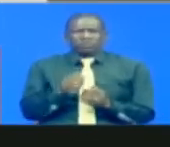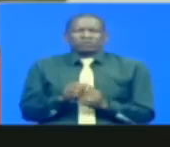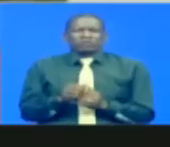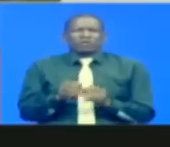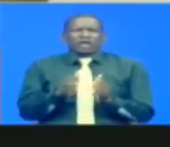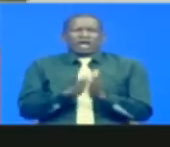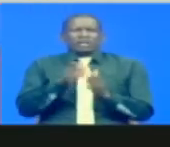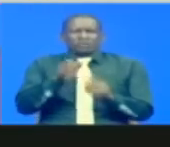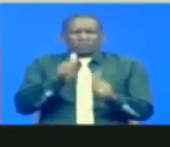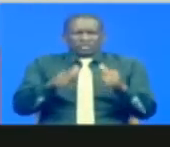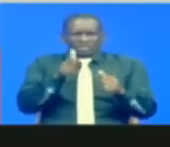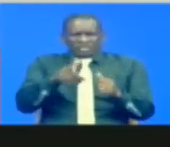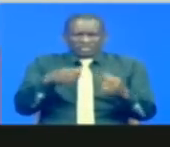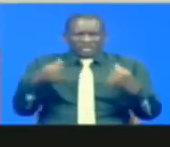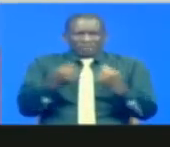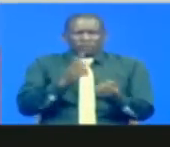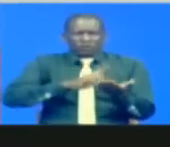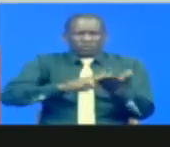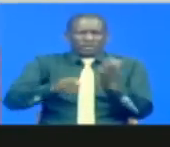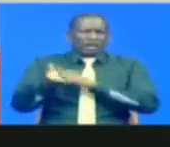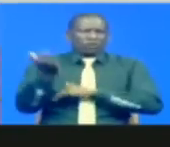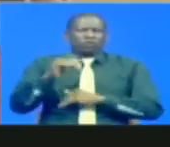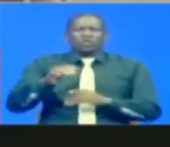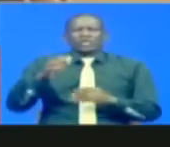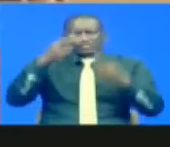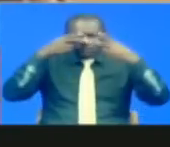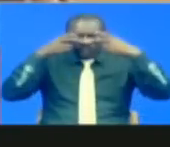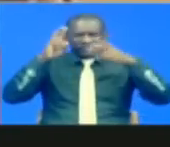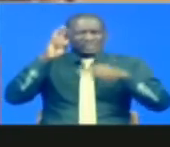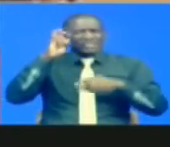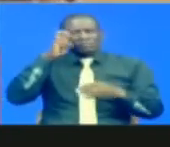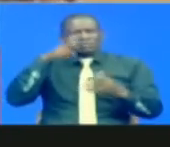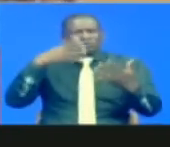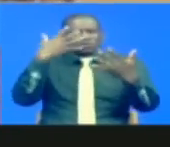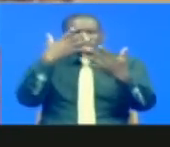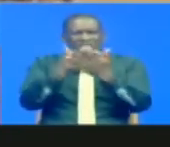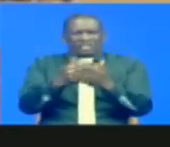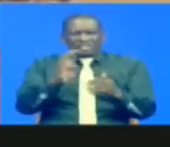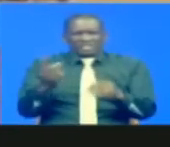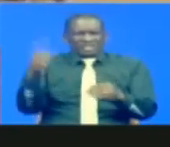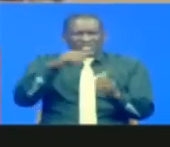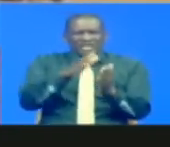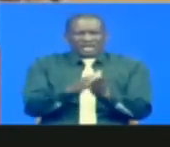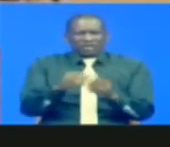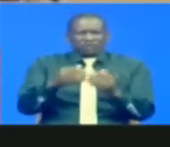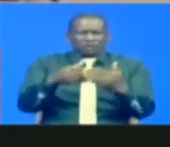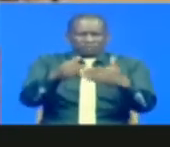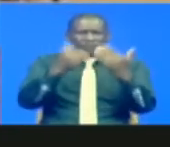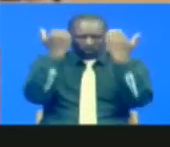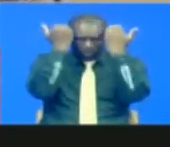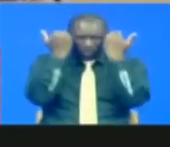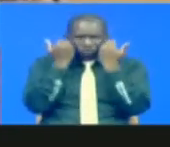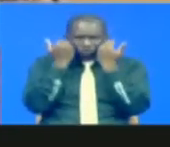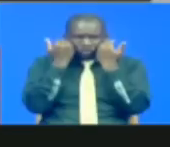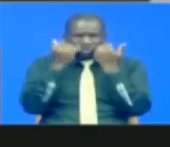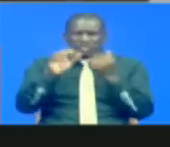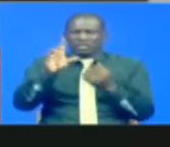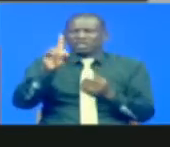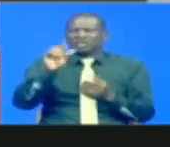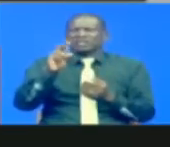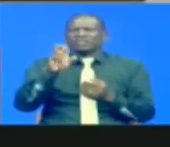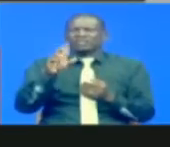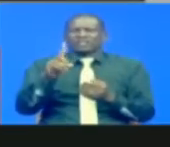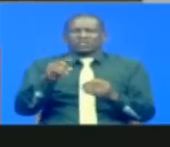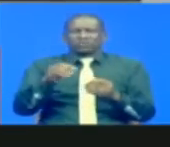week ago. The suspects were arrested on the following day and arraigned before Principal Magistrate David Odhiambo on Monday,